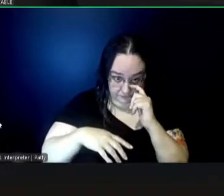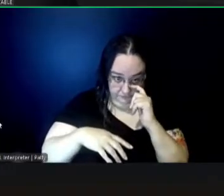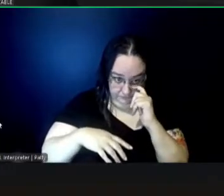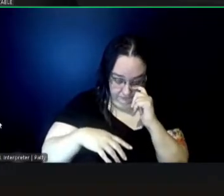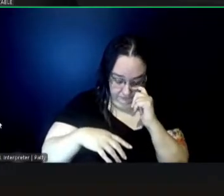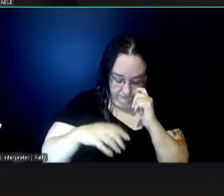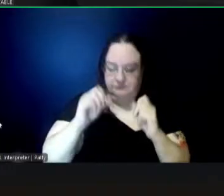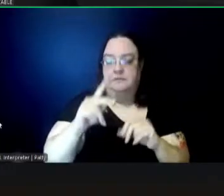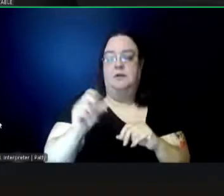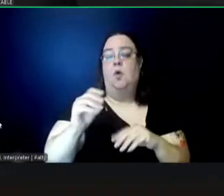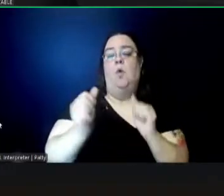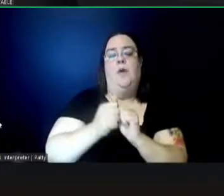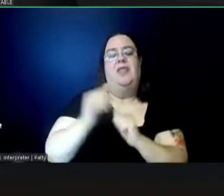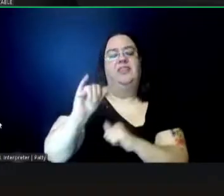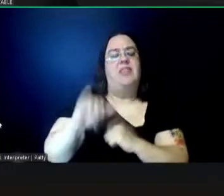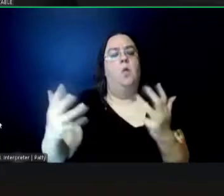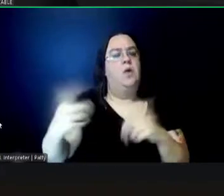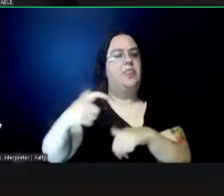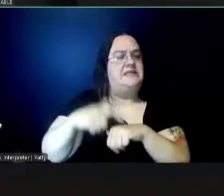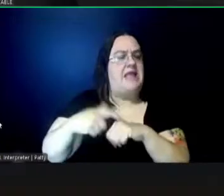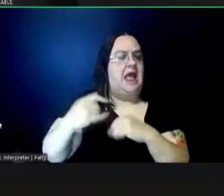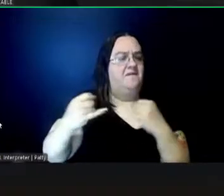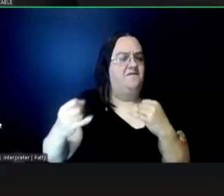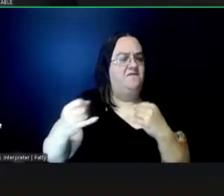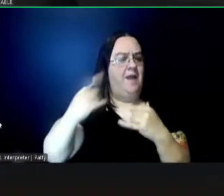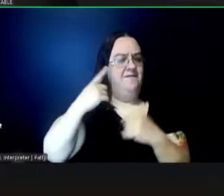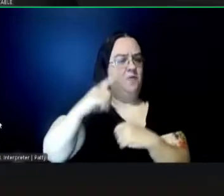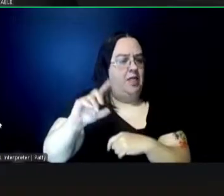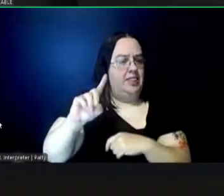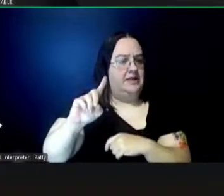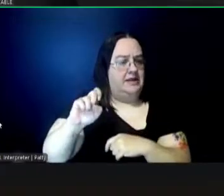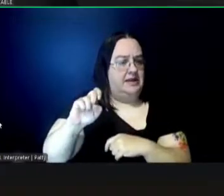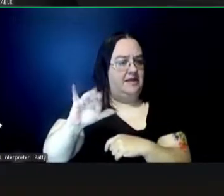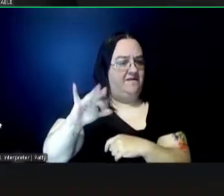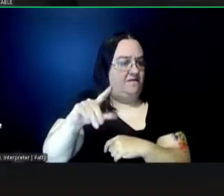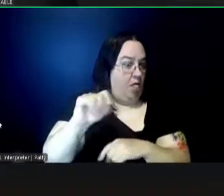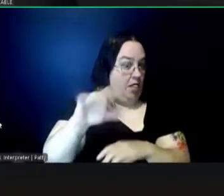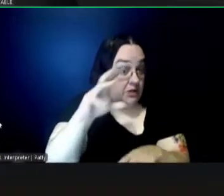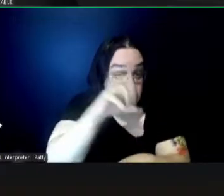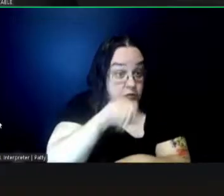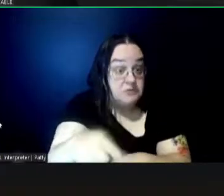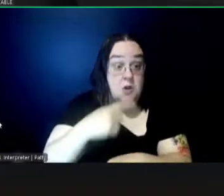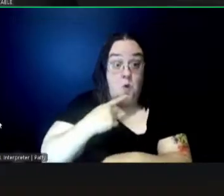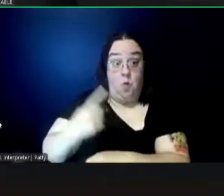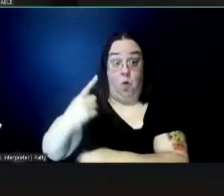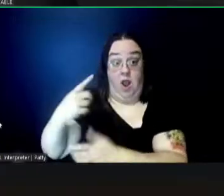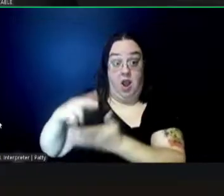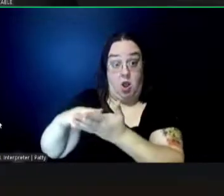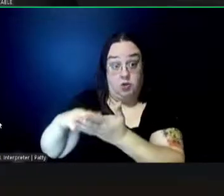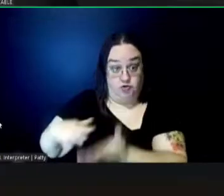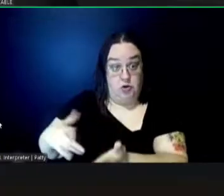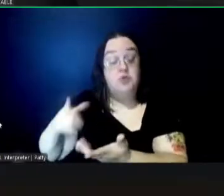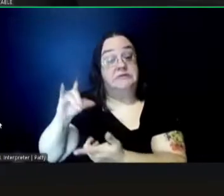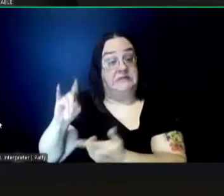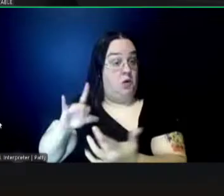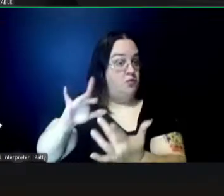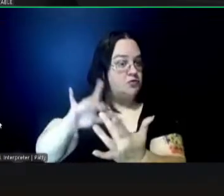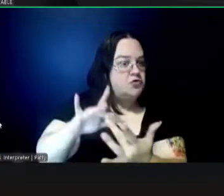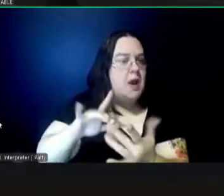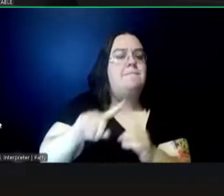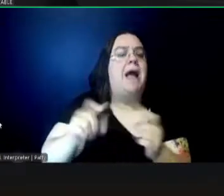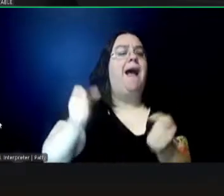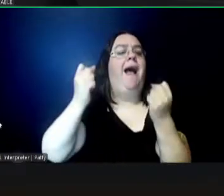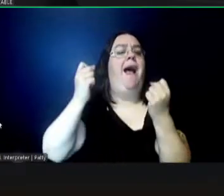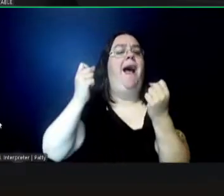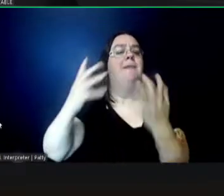what's the time frame of a default? Because just assuming, you said one contractor reached out to you, but how many